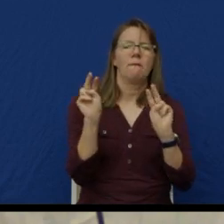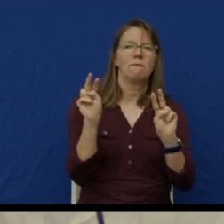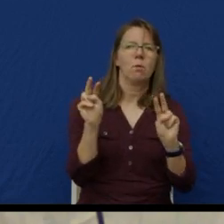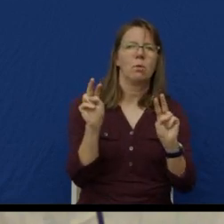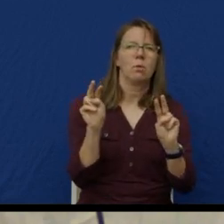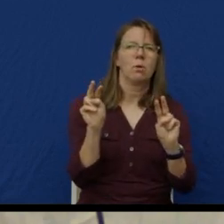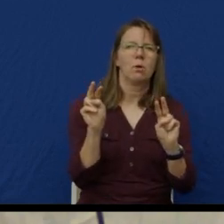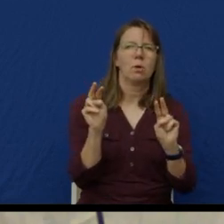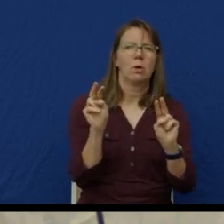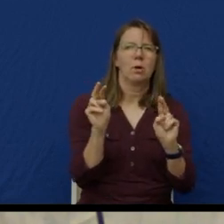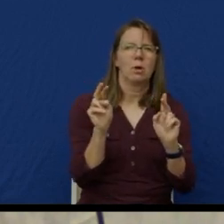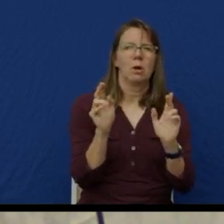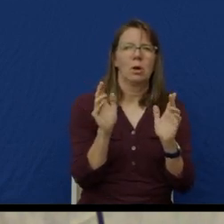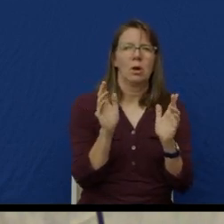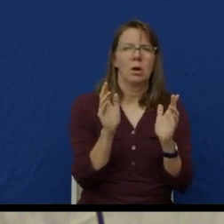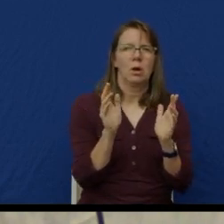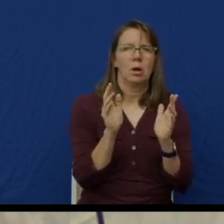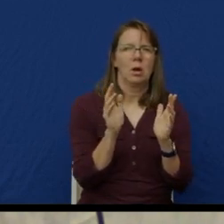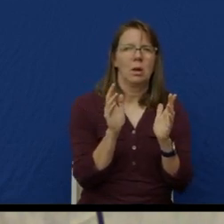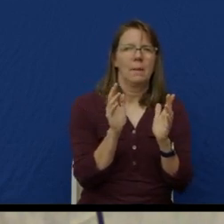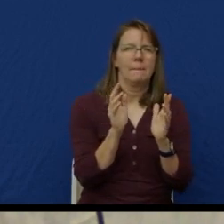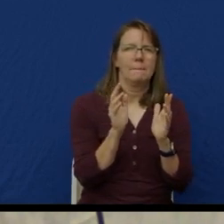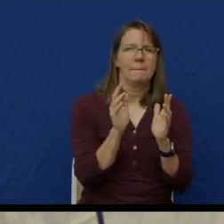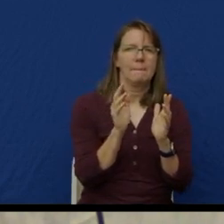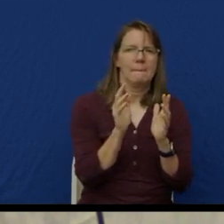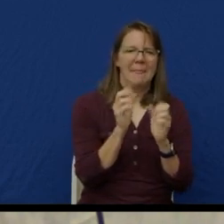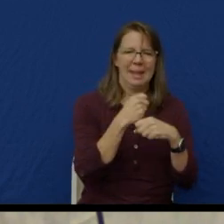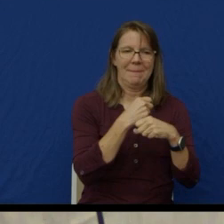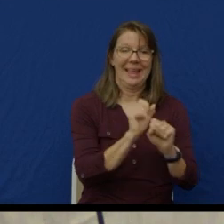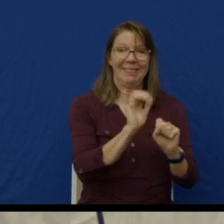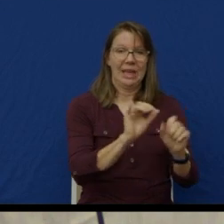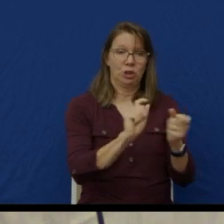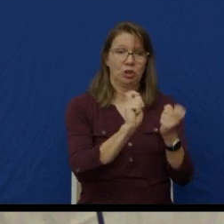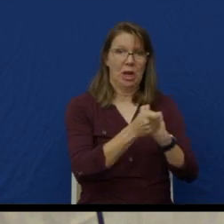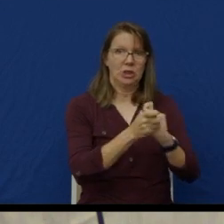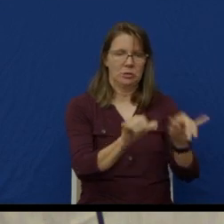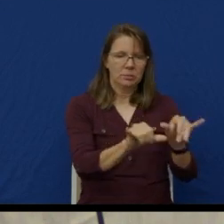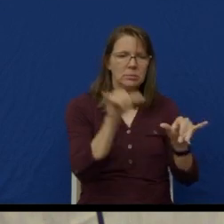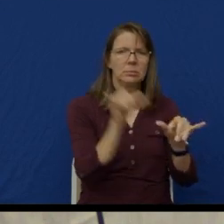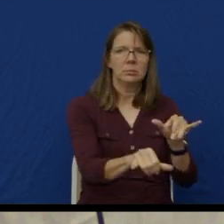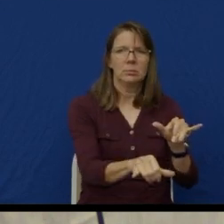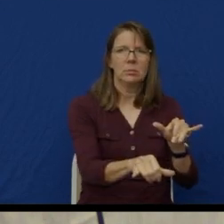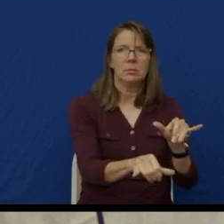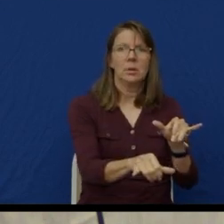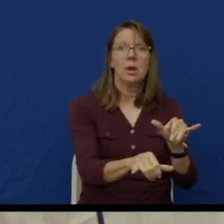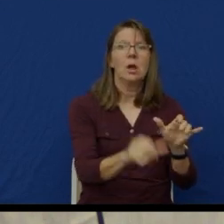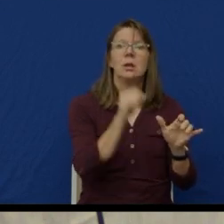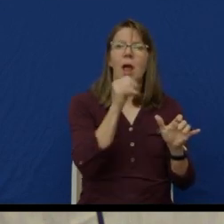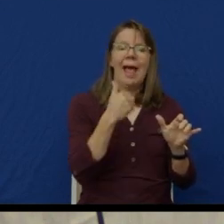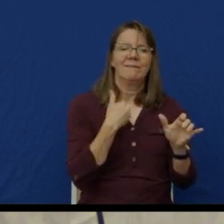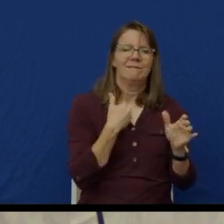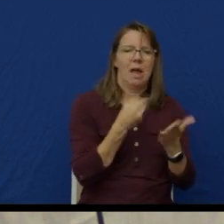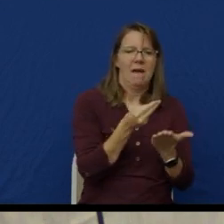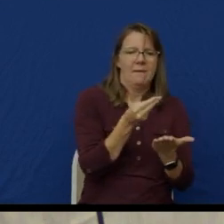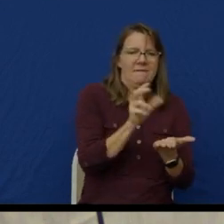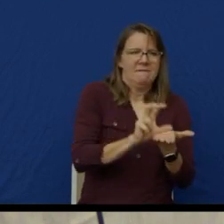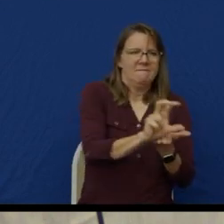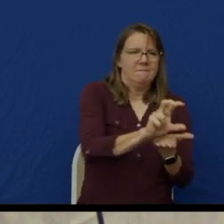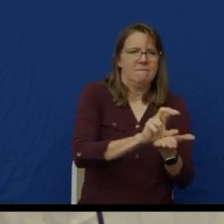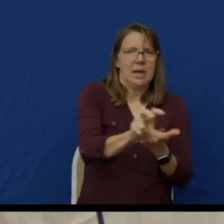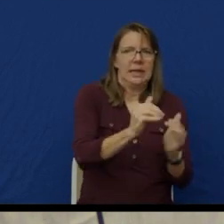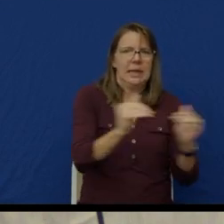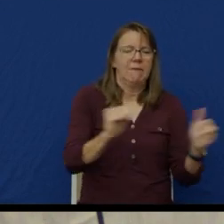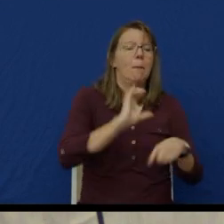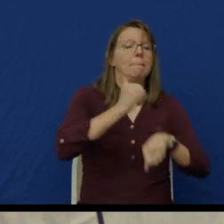essentially codify that change, right? So that you would no longer have those different funding levels based on where a program is housed.